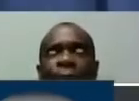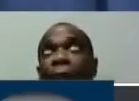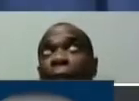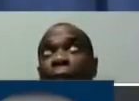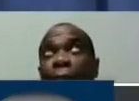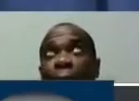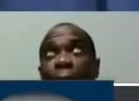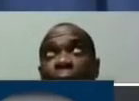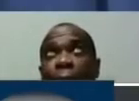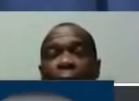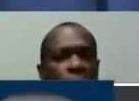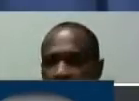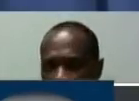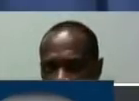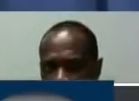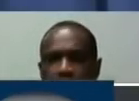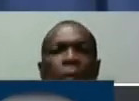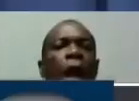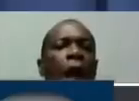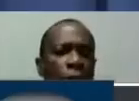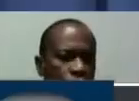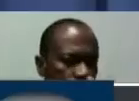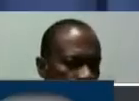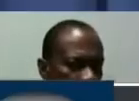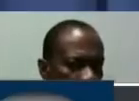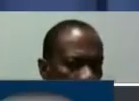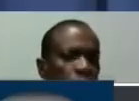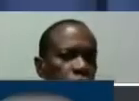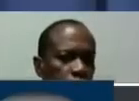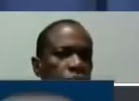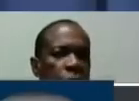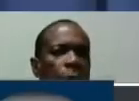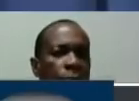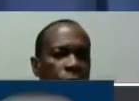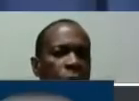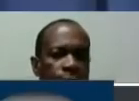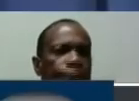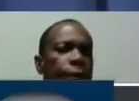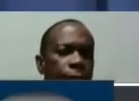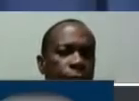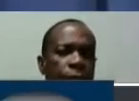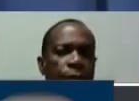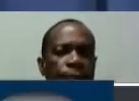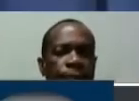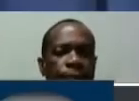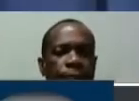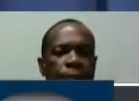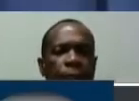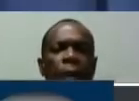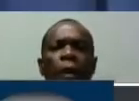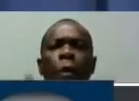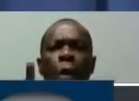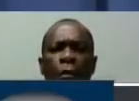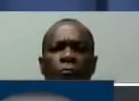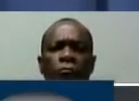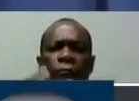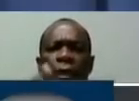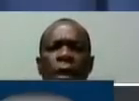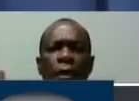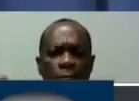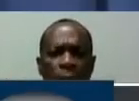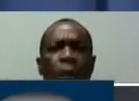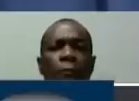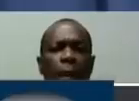for you, right? I just want to make one further announcement, please. Coming out of my meeting yesterday with CEOs and